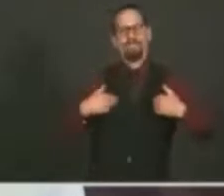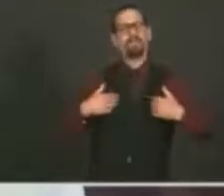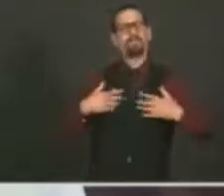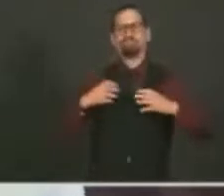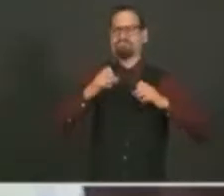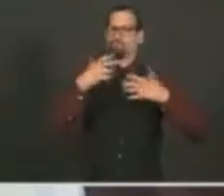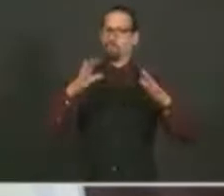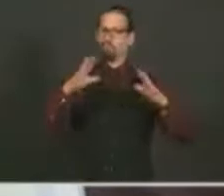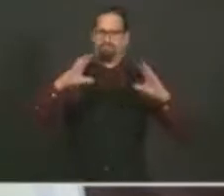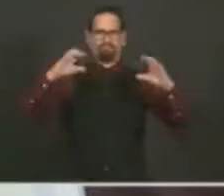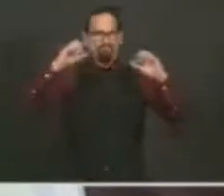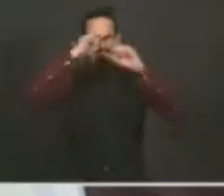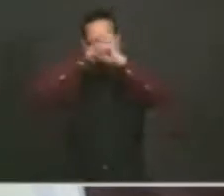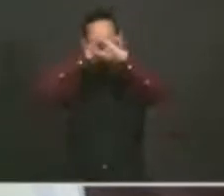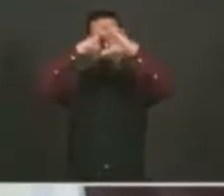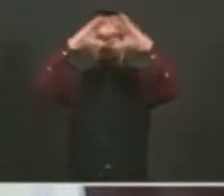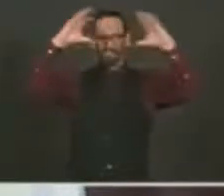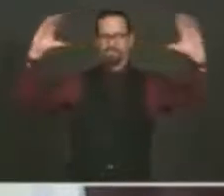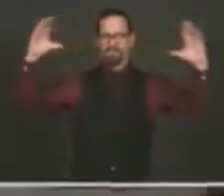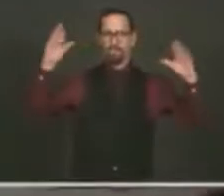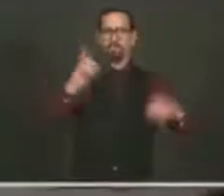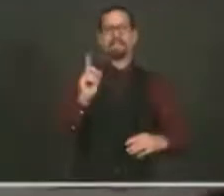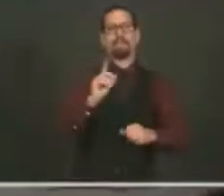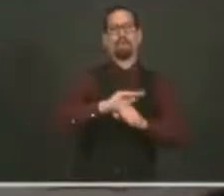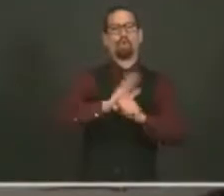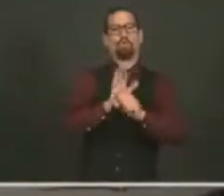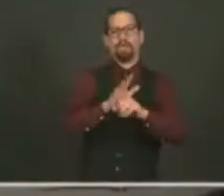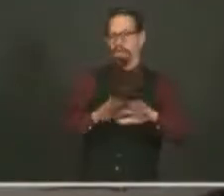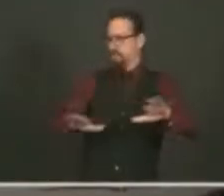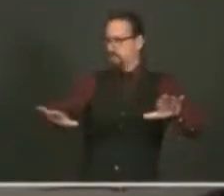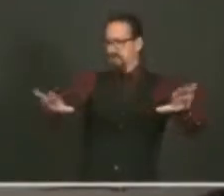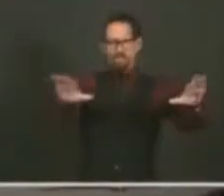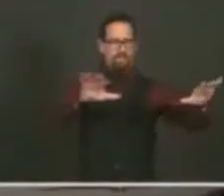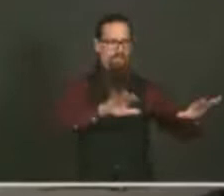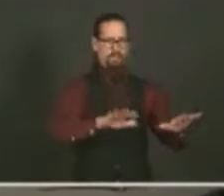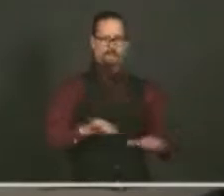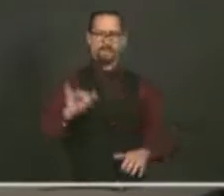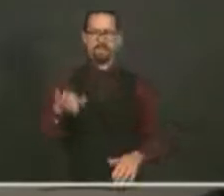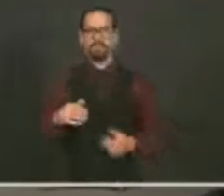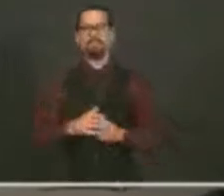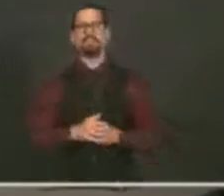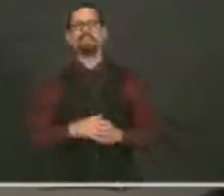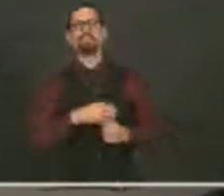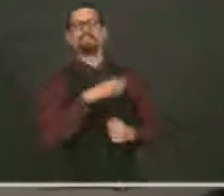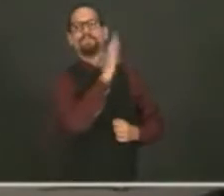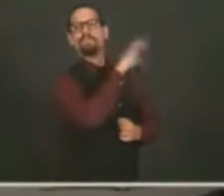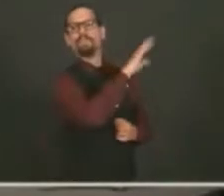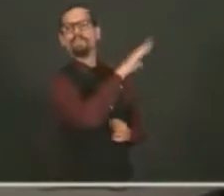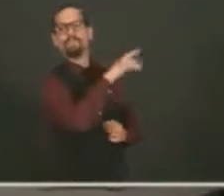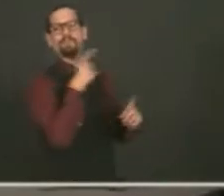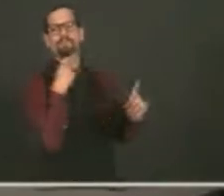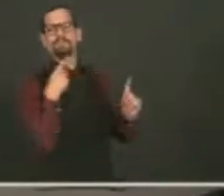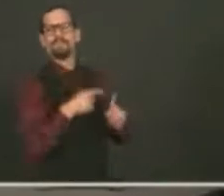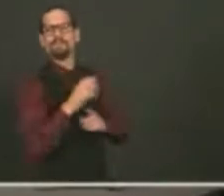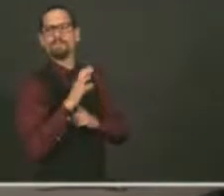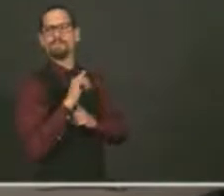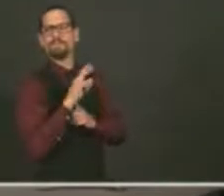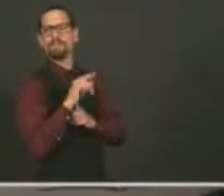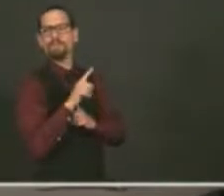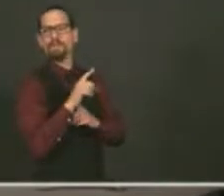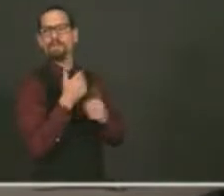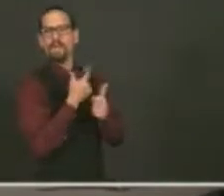virus there is in the community. Does that make sense? On kind of the civil liberties thing, and I know tomorrow you're going to have more announcements, but you're